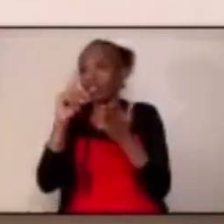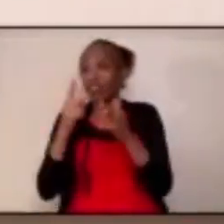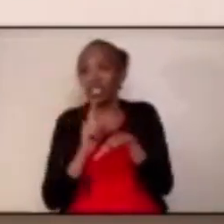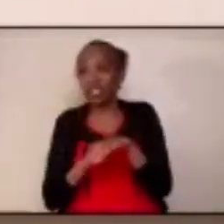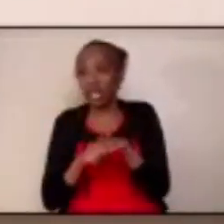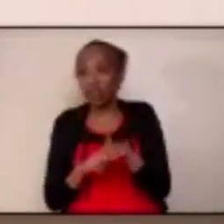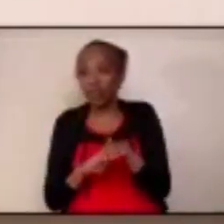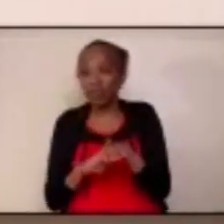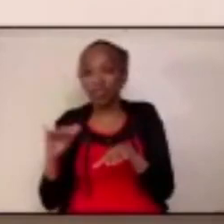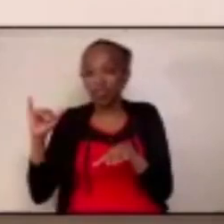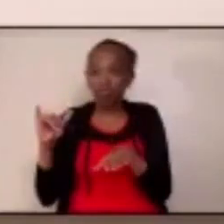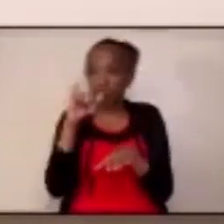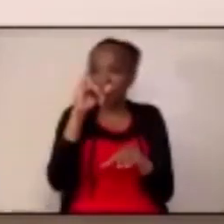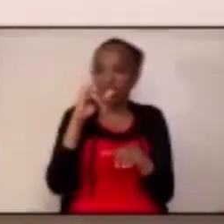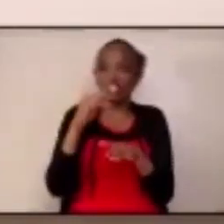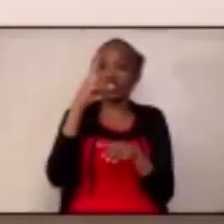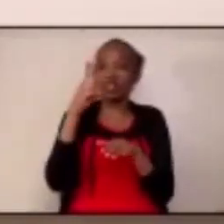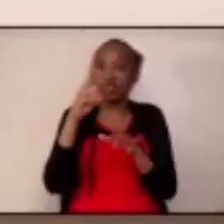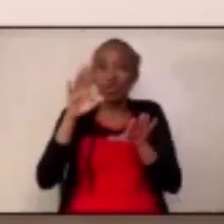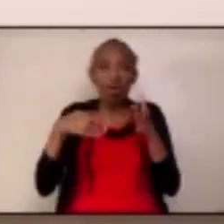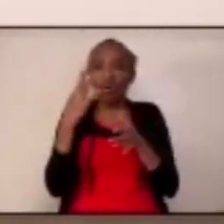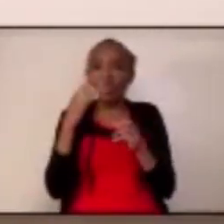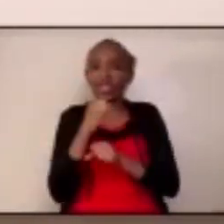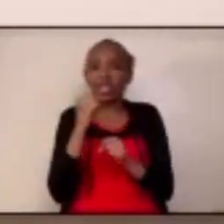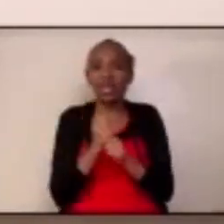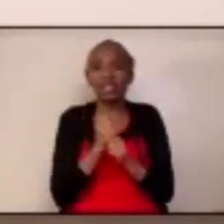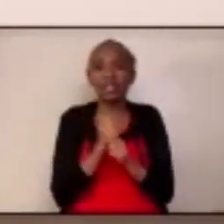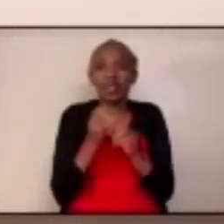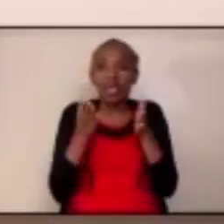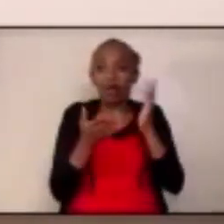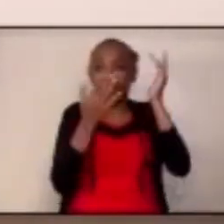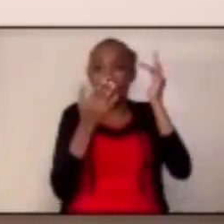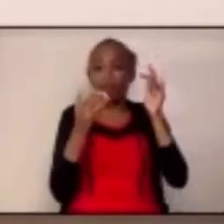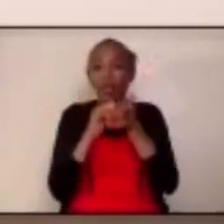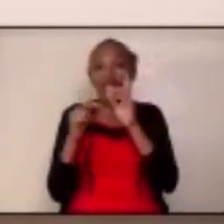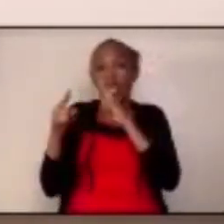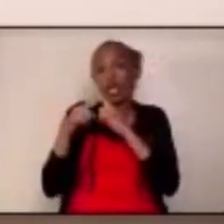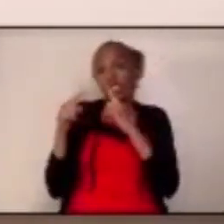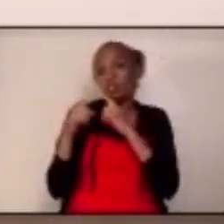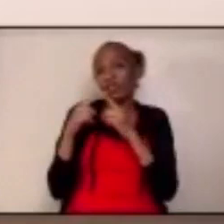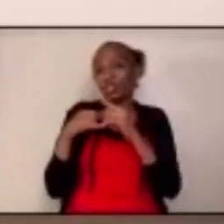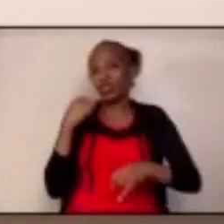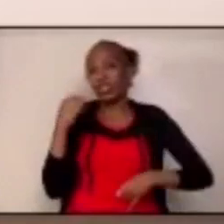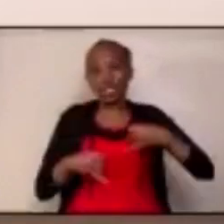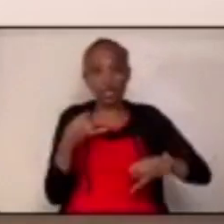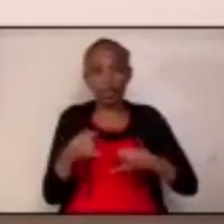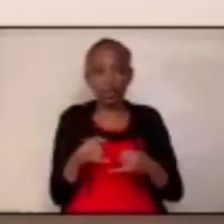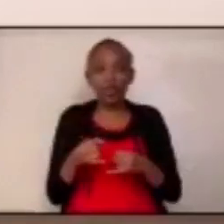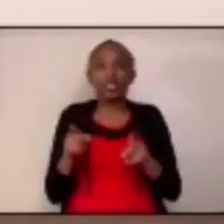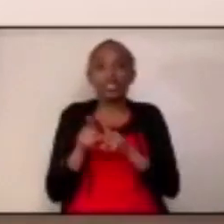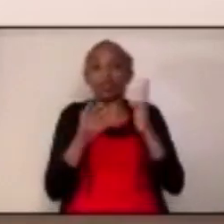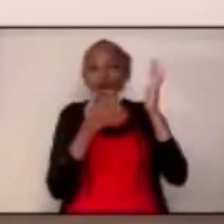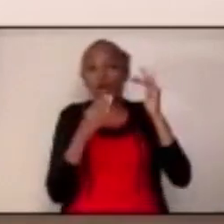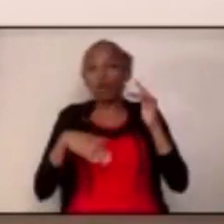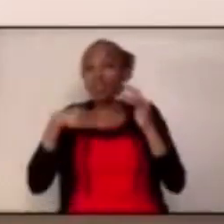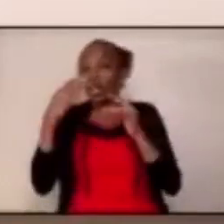boarded a plane in 2 years or 3 years. So I hope the experience was enjoyable. I do hope the